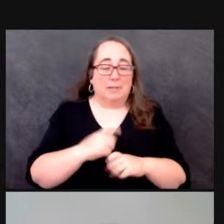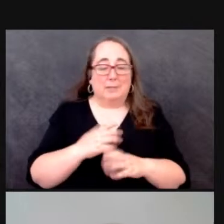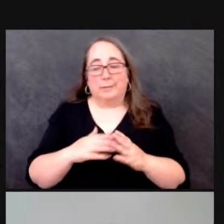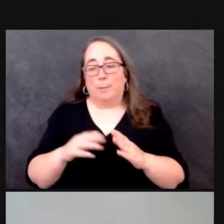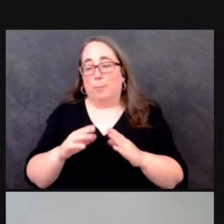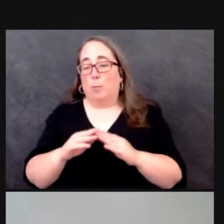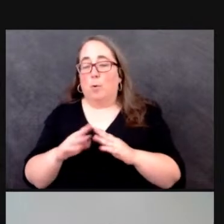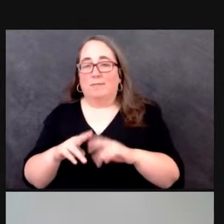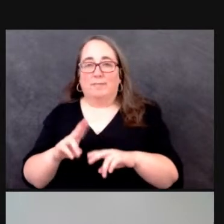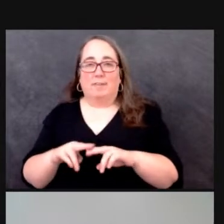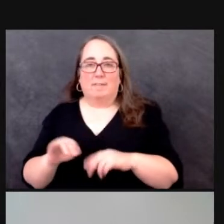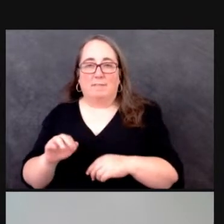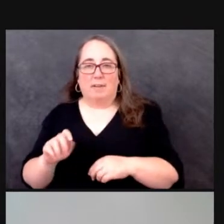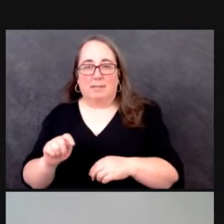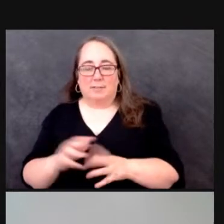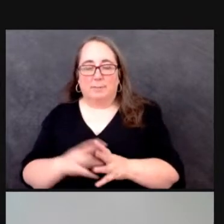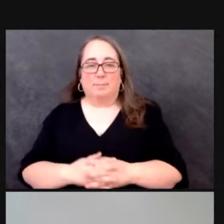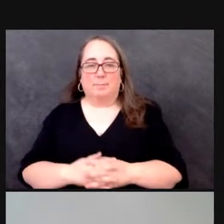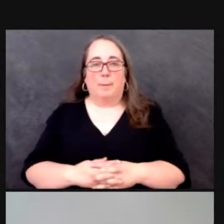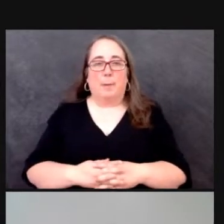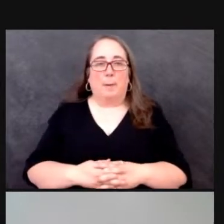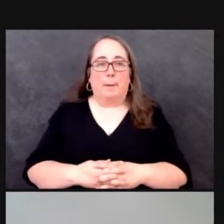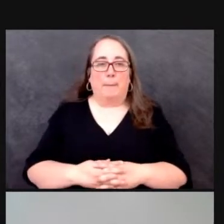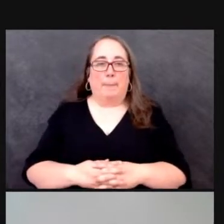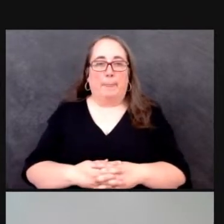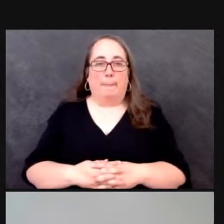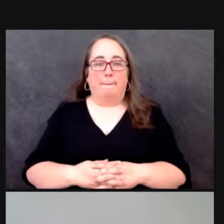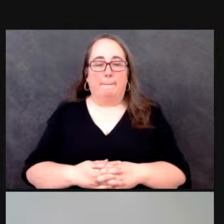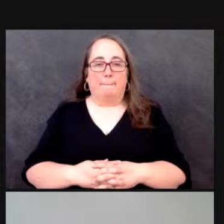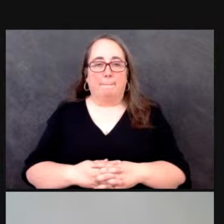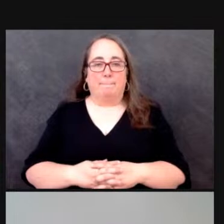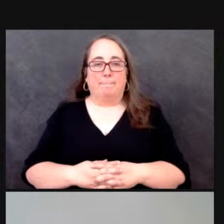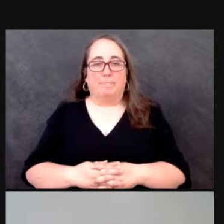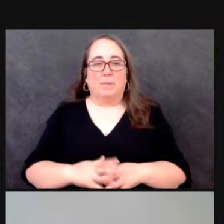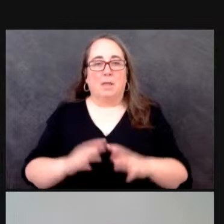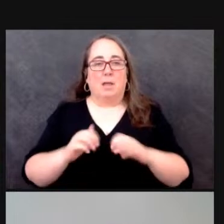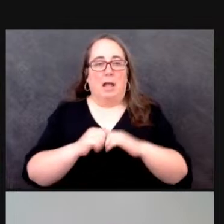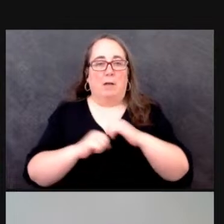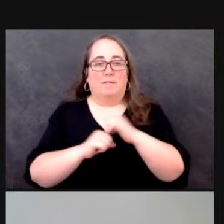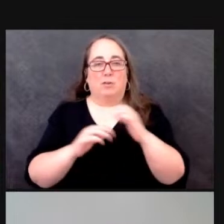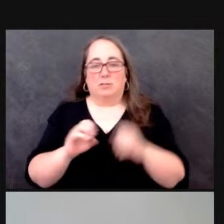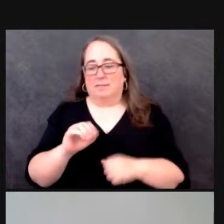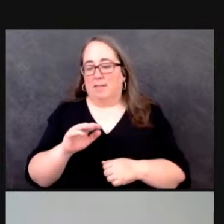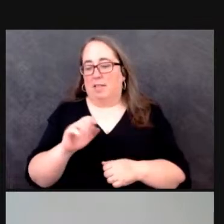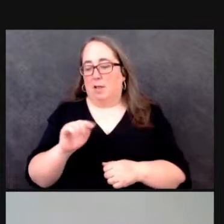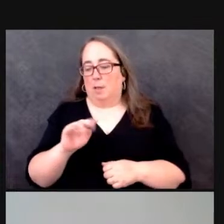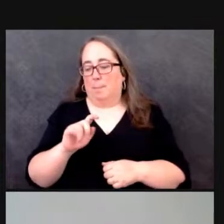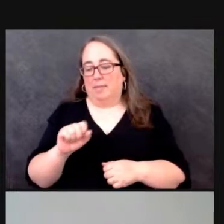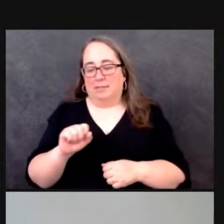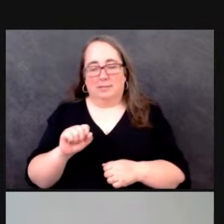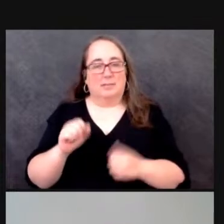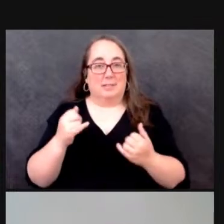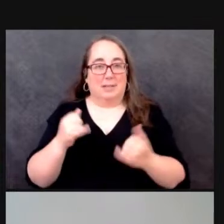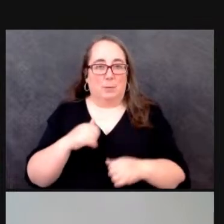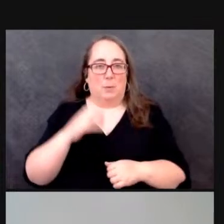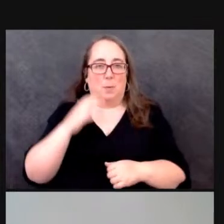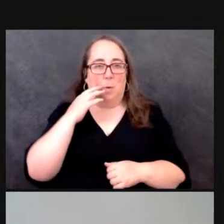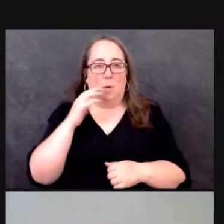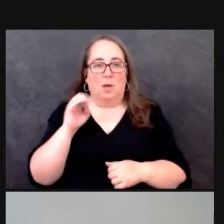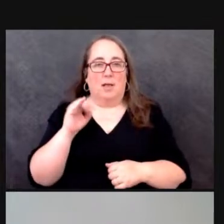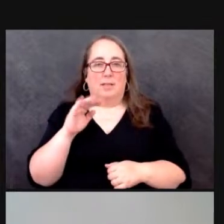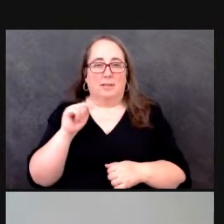fun facts, such as how the descendants of the founders of Ellicott Mills, which today we know as Ellicott